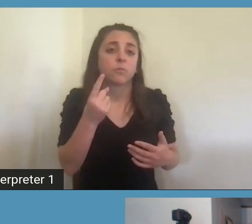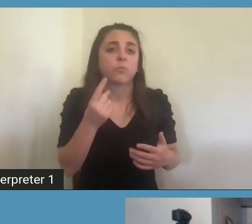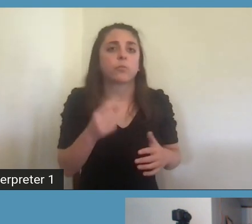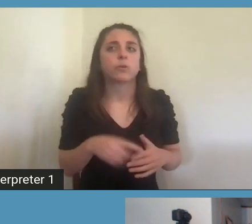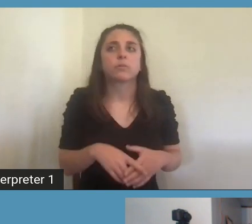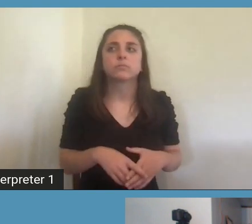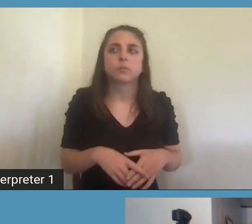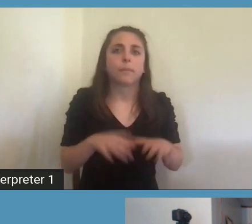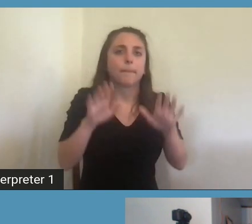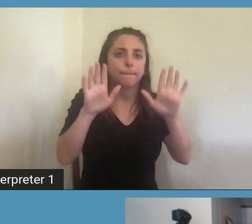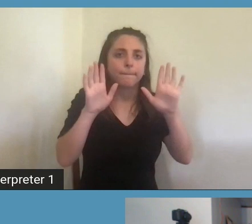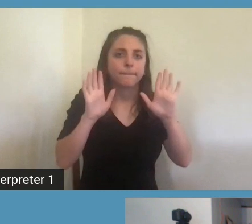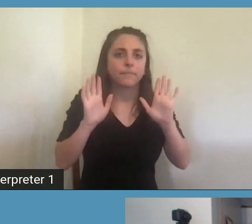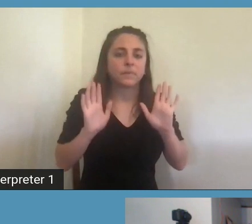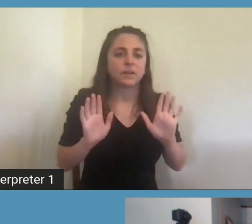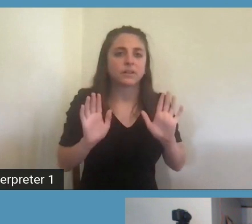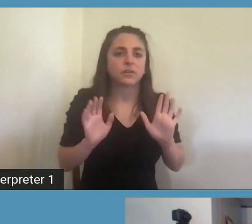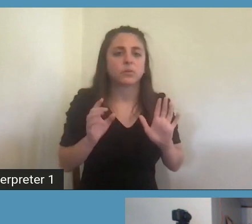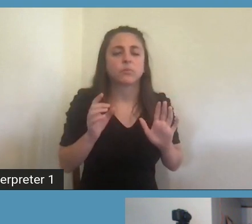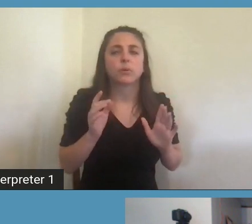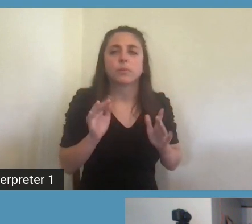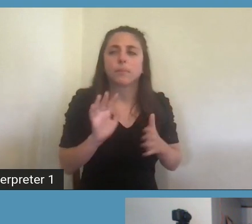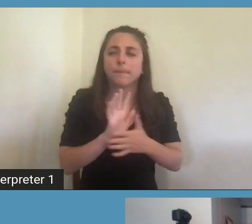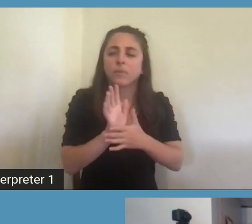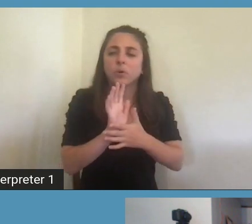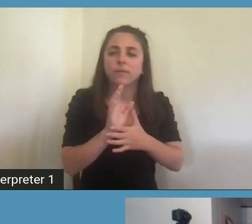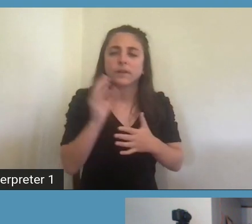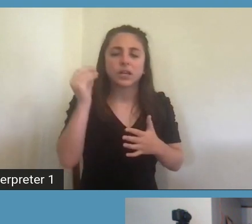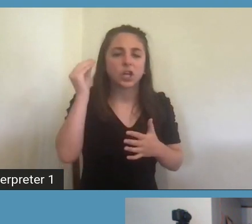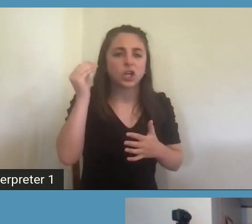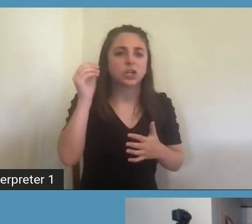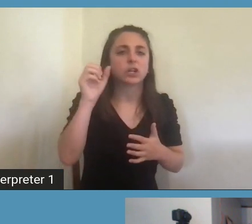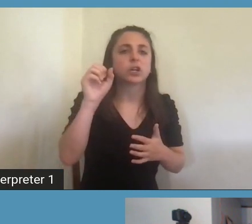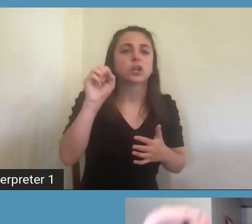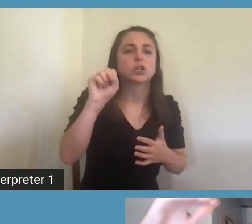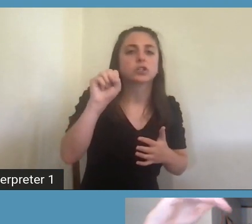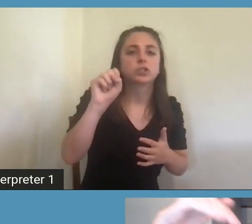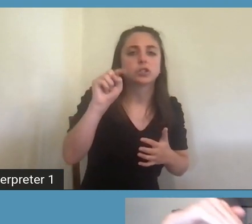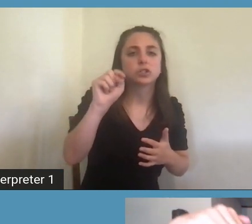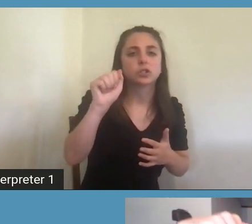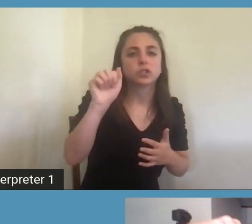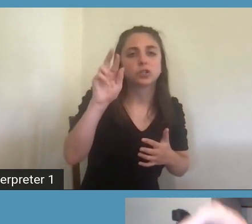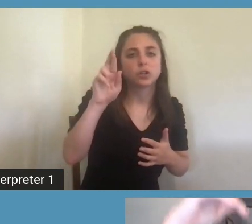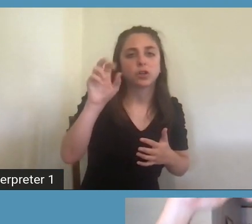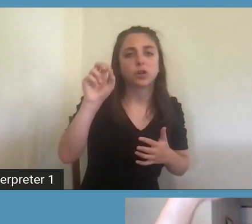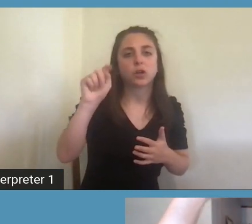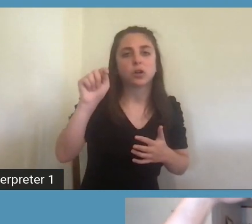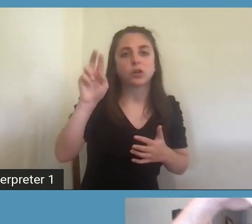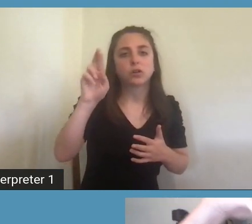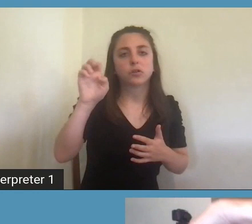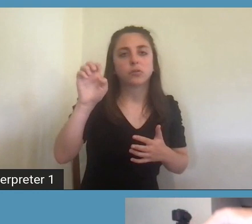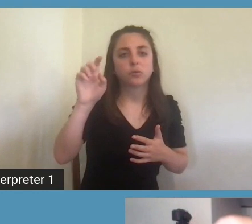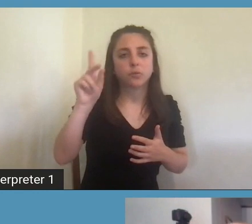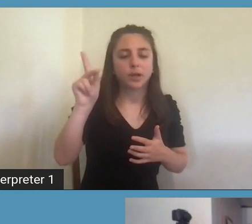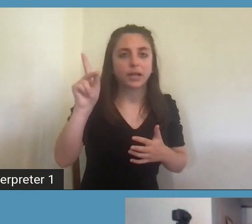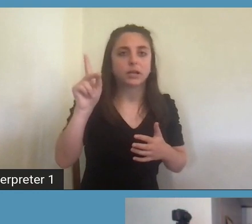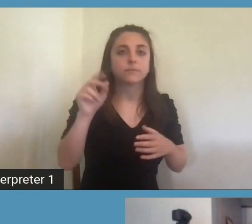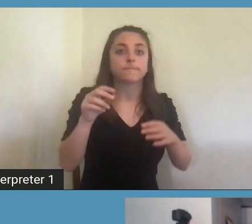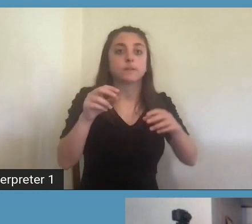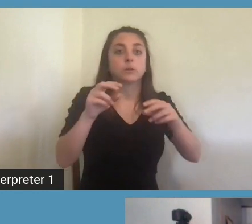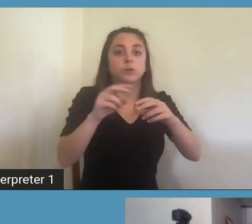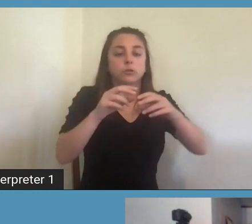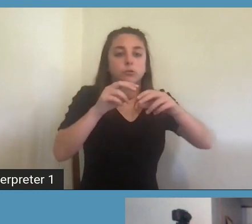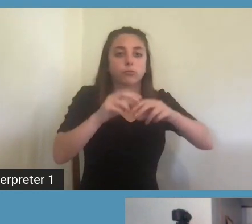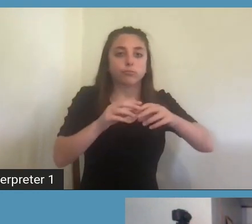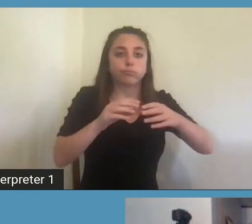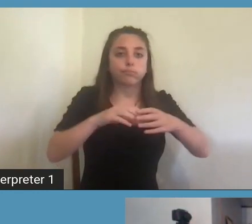amazing. Oh, what movie was it? Star Trek. There's a scene where they're like skydiving. They jump off this really tall tower, and